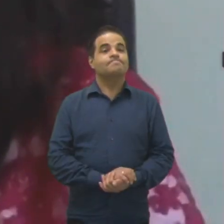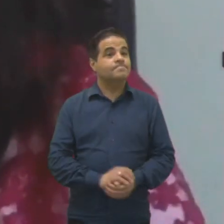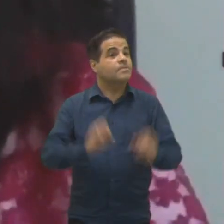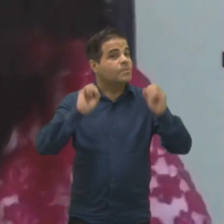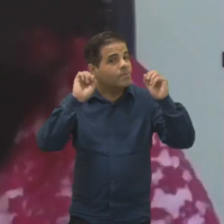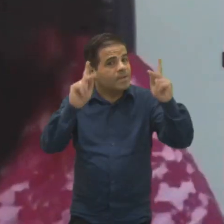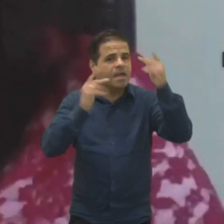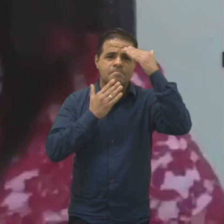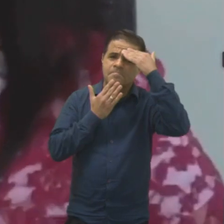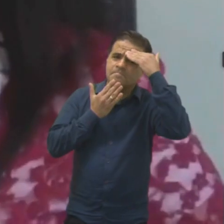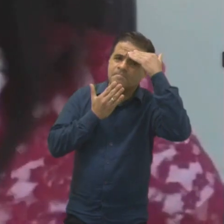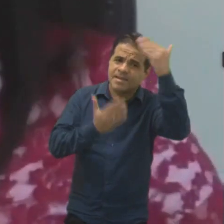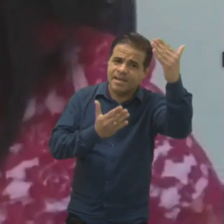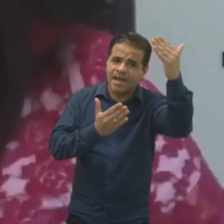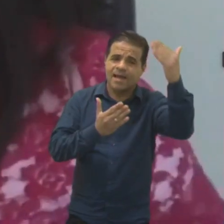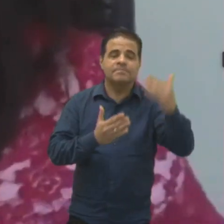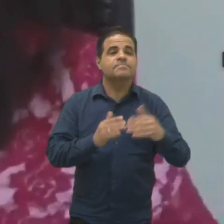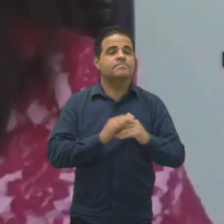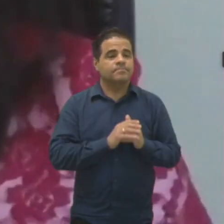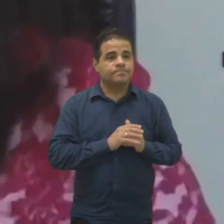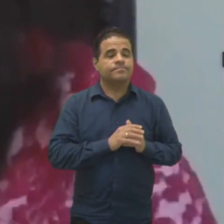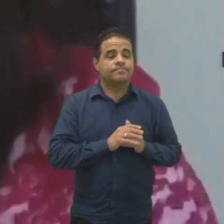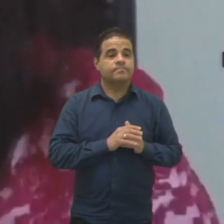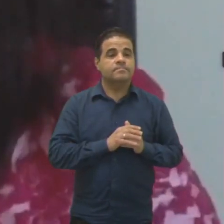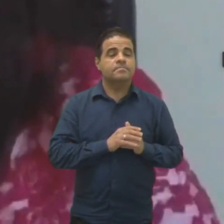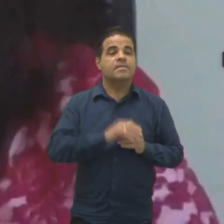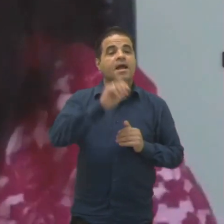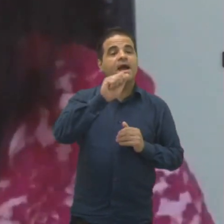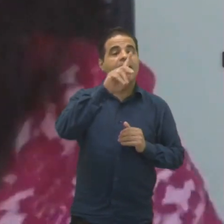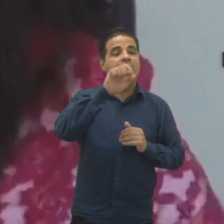Ok, obrigada. Bom, Ademir?